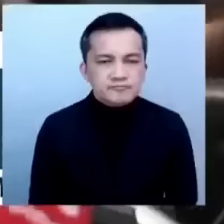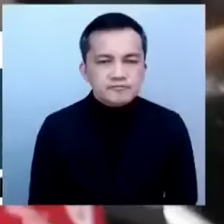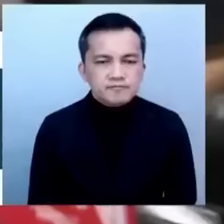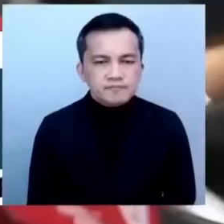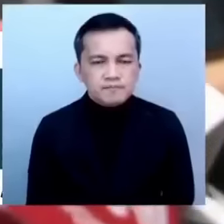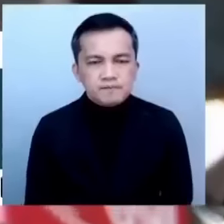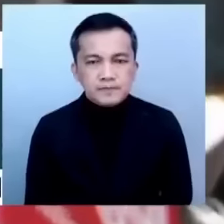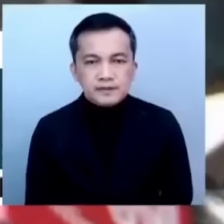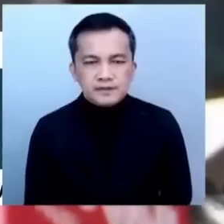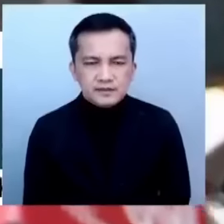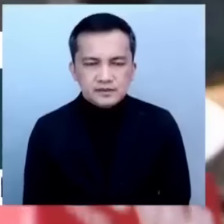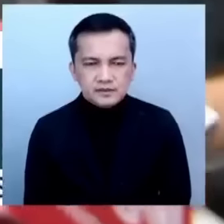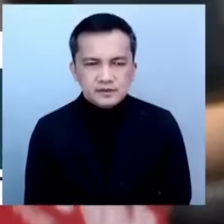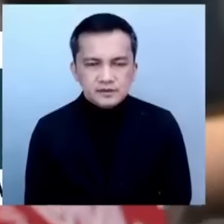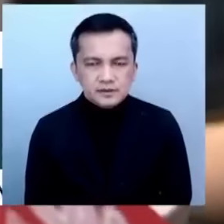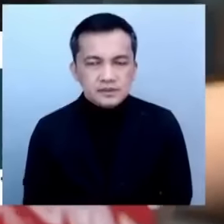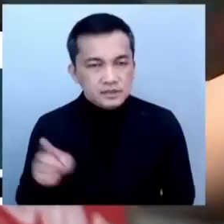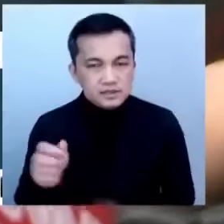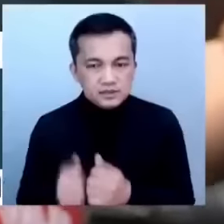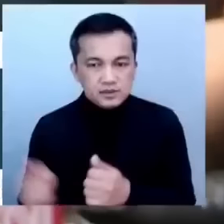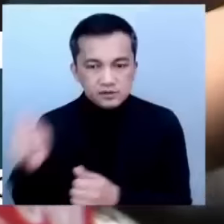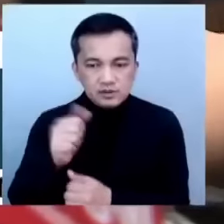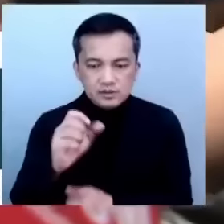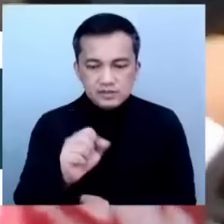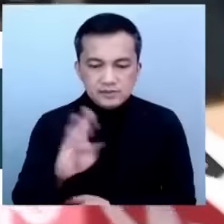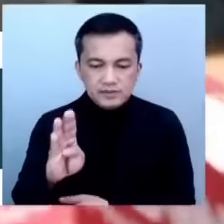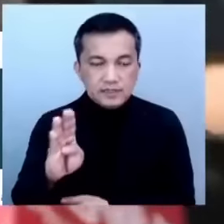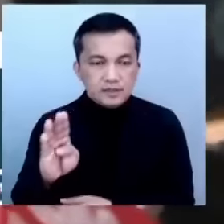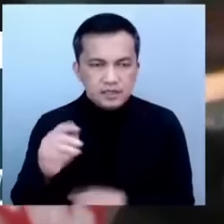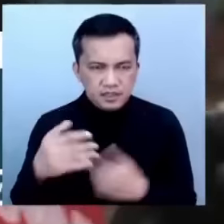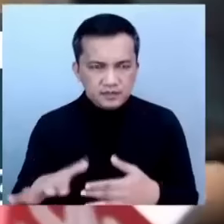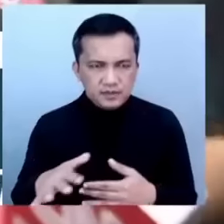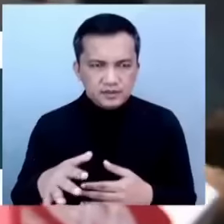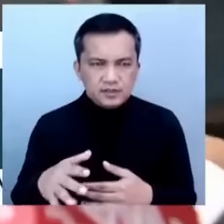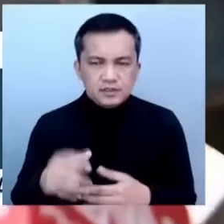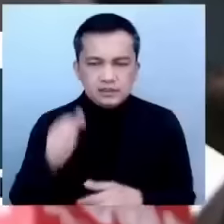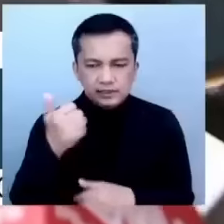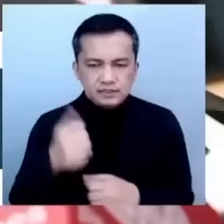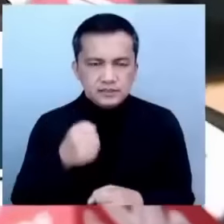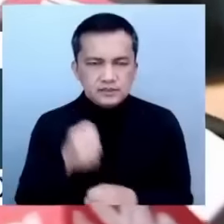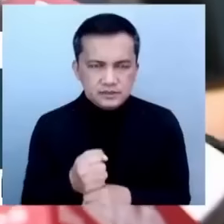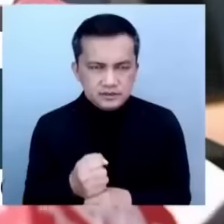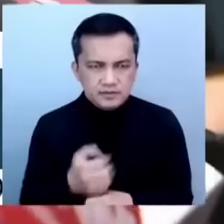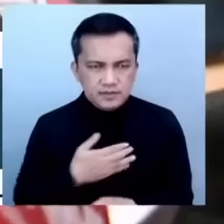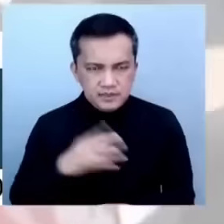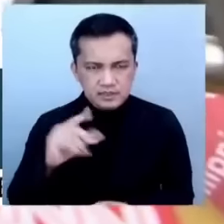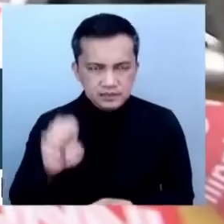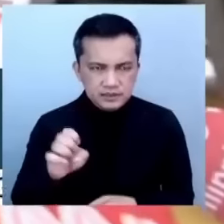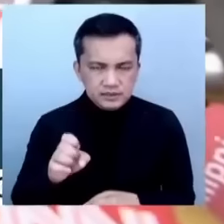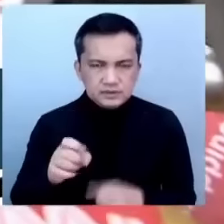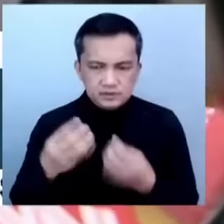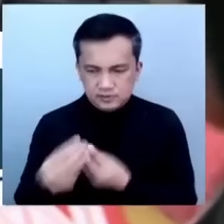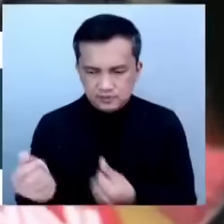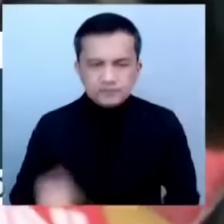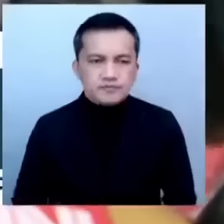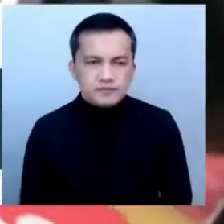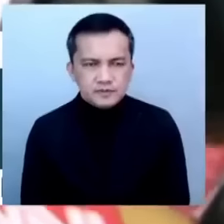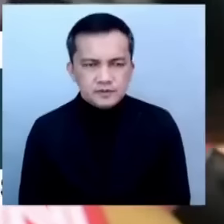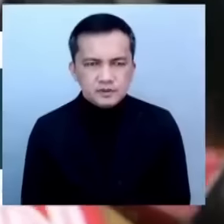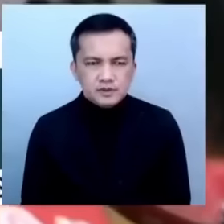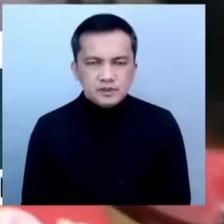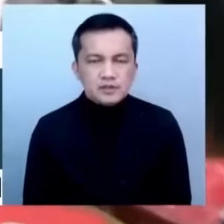I would like to thank the magistrates of the Sandigan Bayan that after 1 decade, my case has already been resolved. This is a vindication